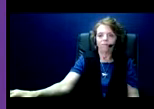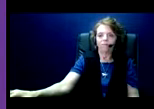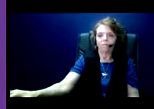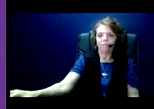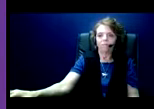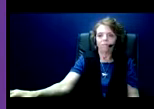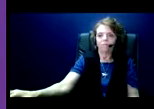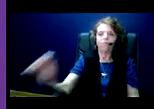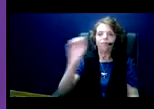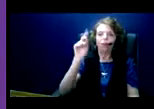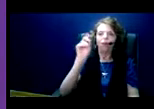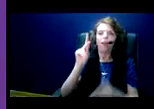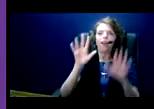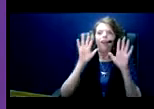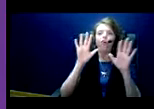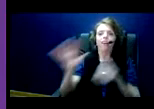Great.